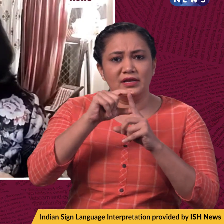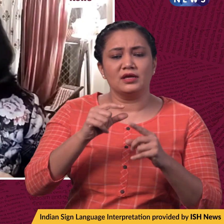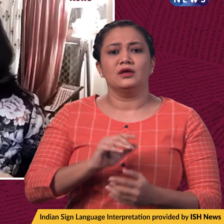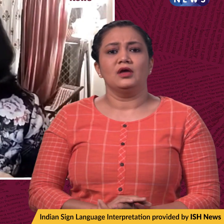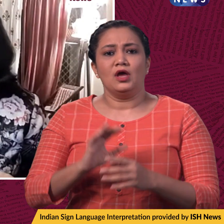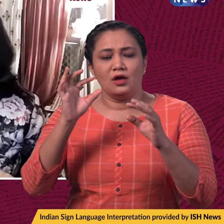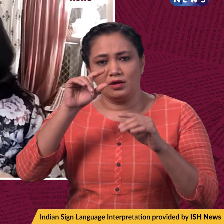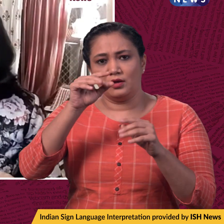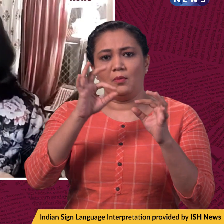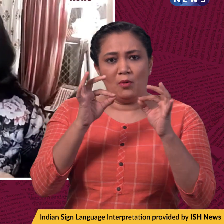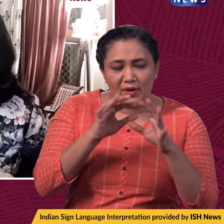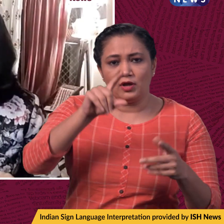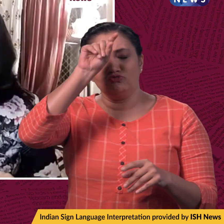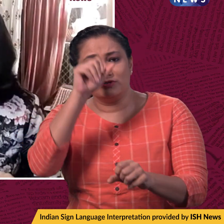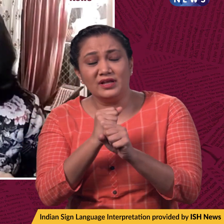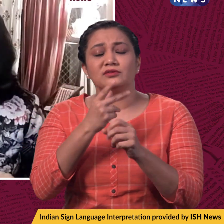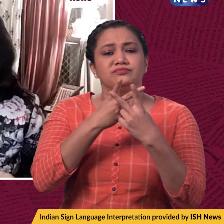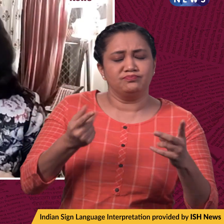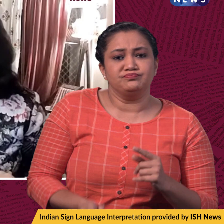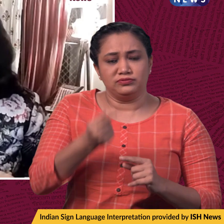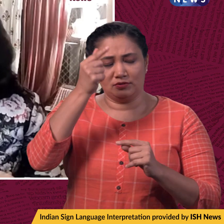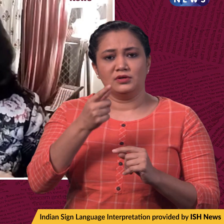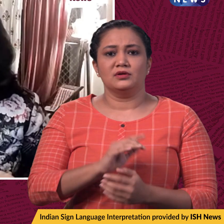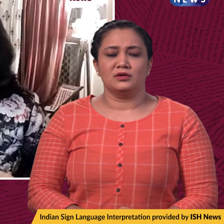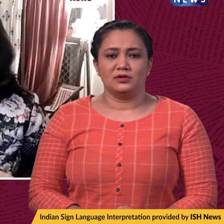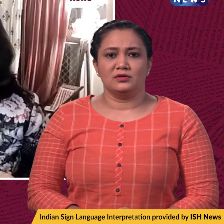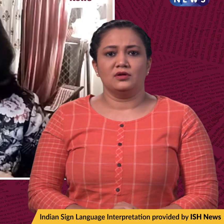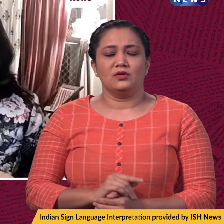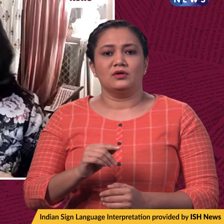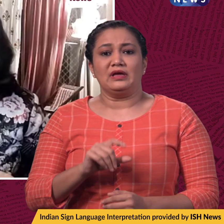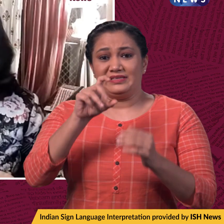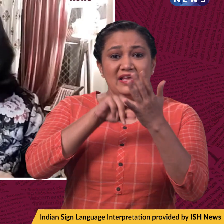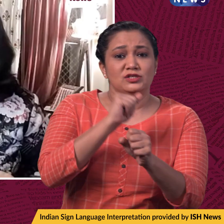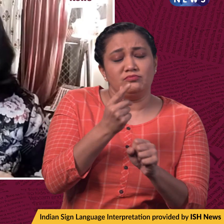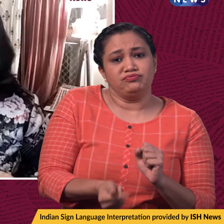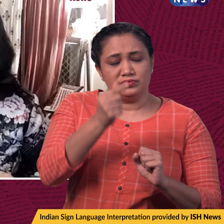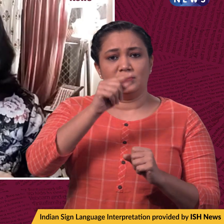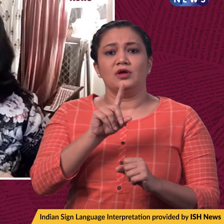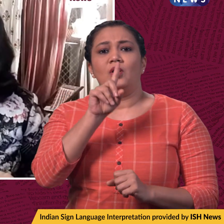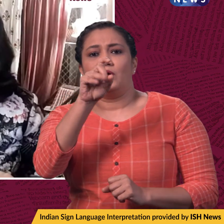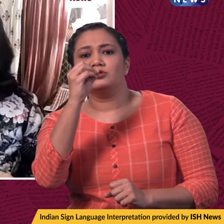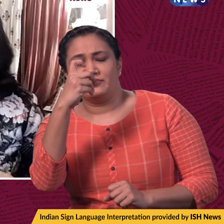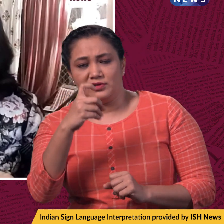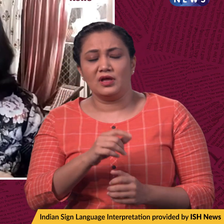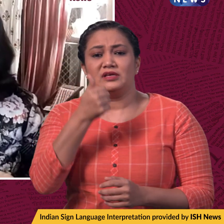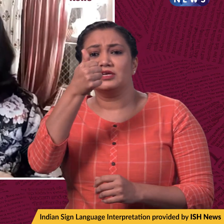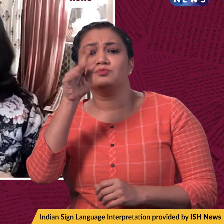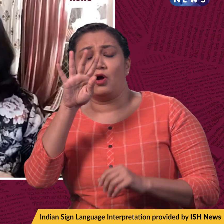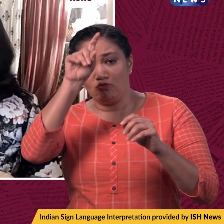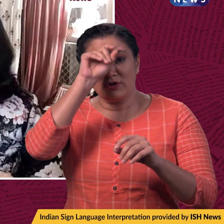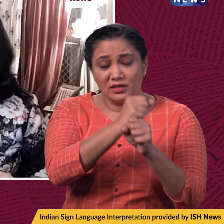in Delhi, Mumbai and Gujarat. The price has been hiked by 7 rupees per kg in Mumbai, while in Gujarat it's been hiked